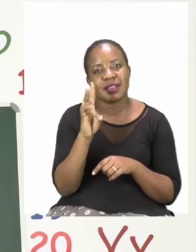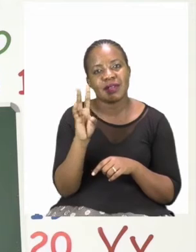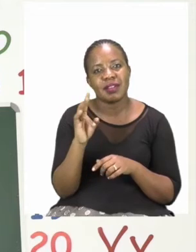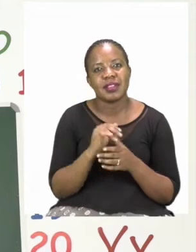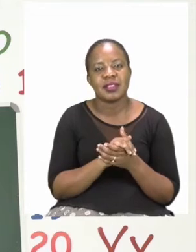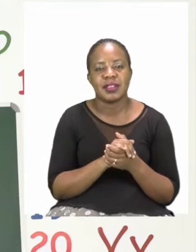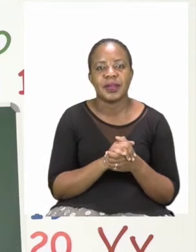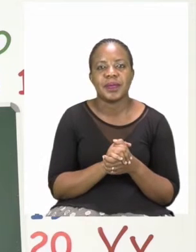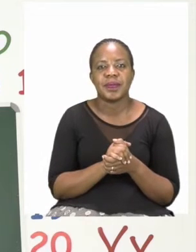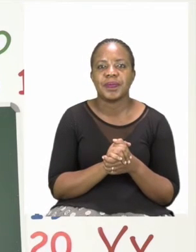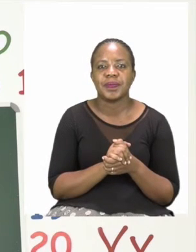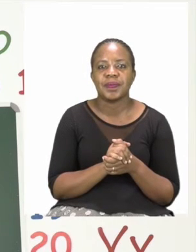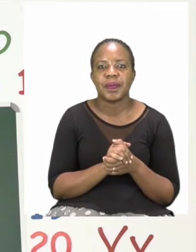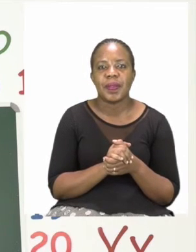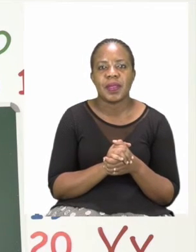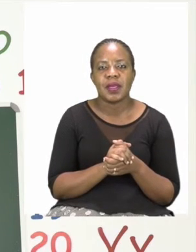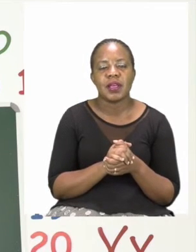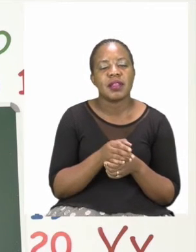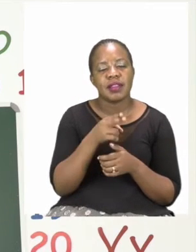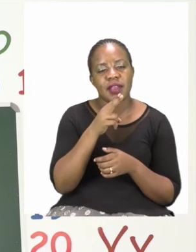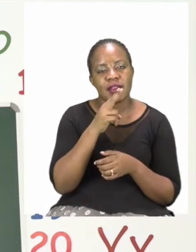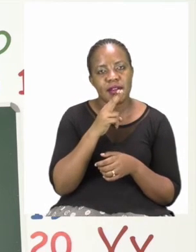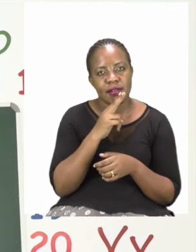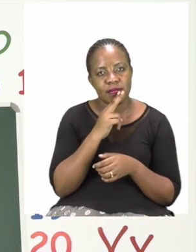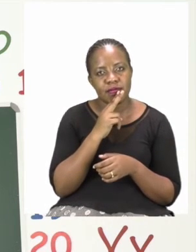write 17.